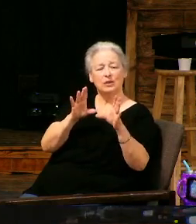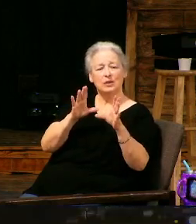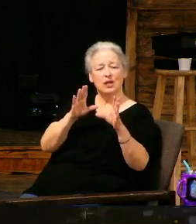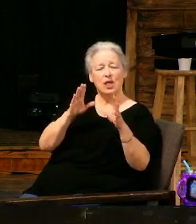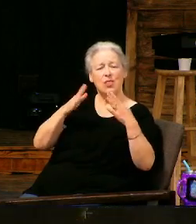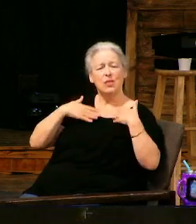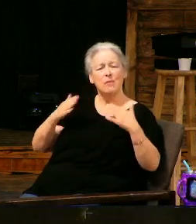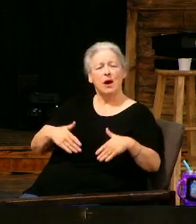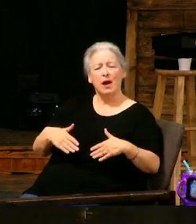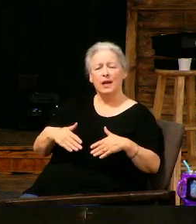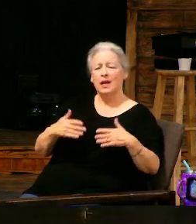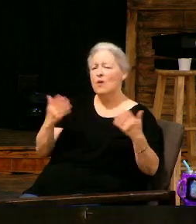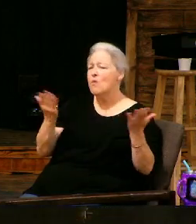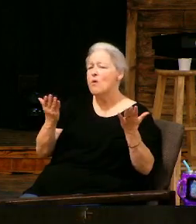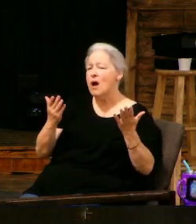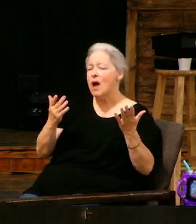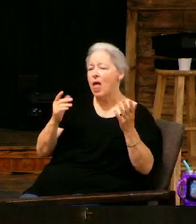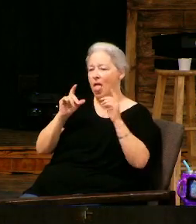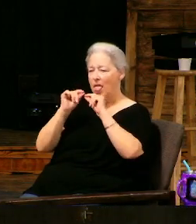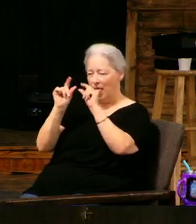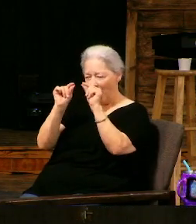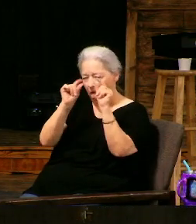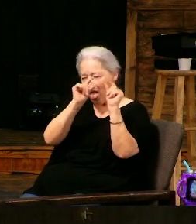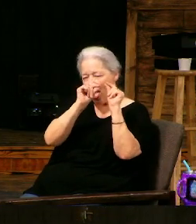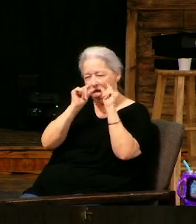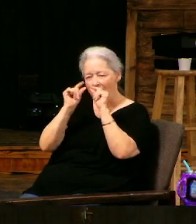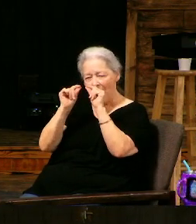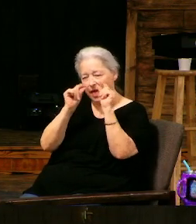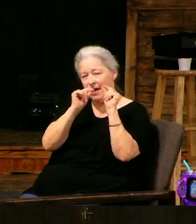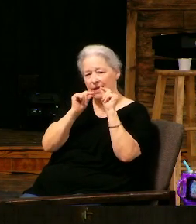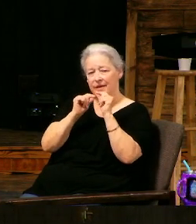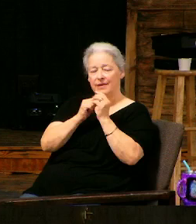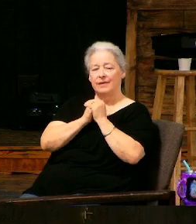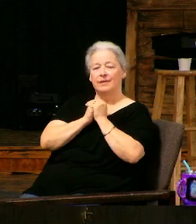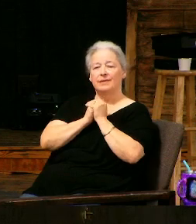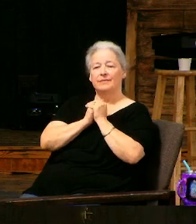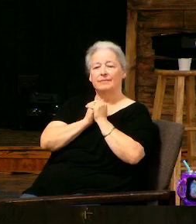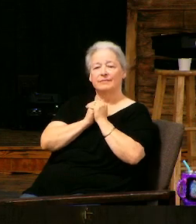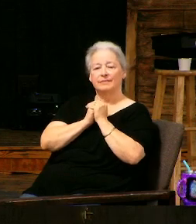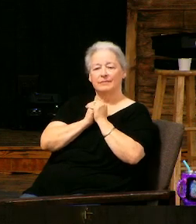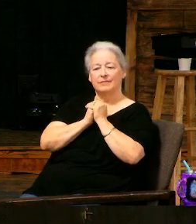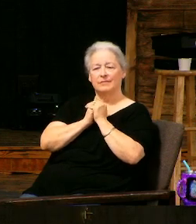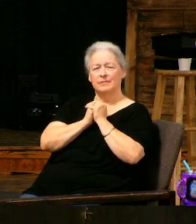is gossip. There, that mouth goes again. See, gossip.